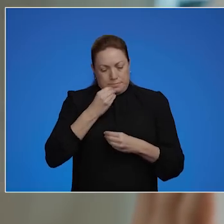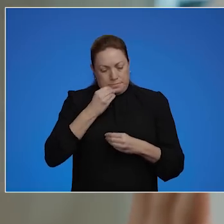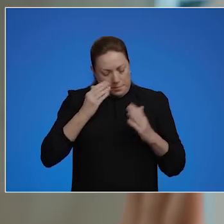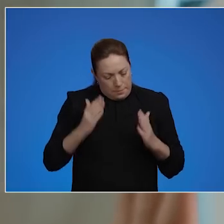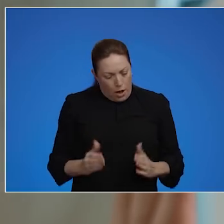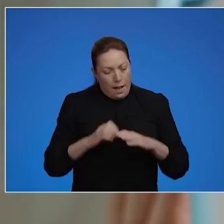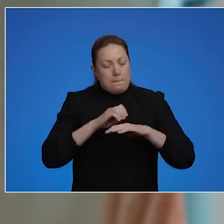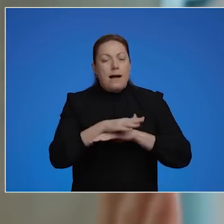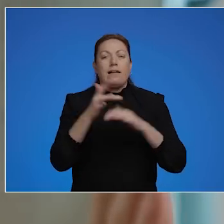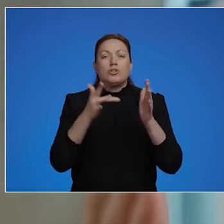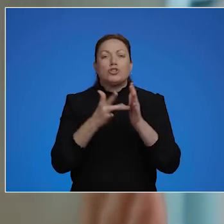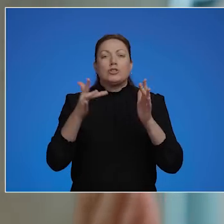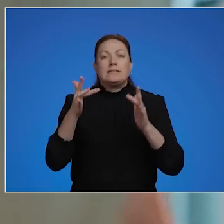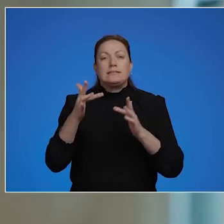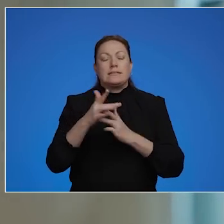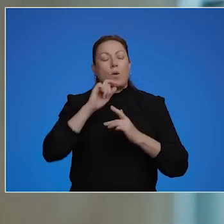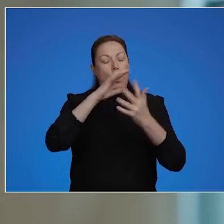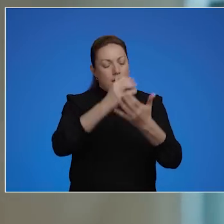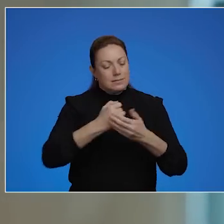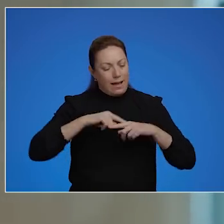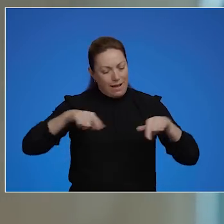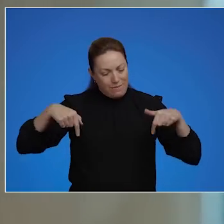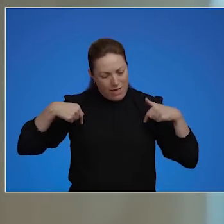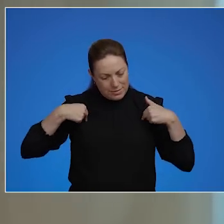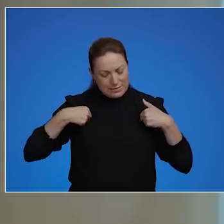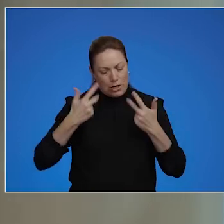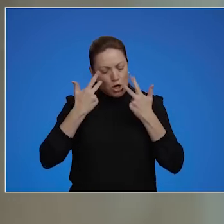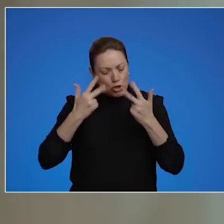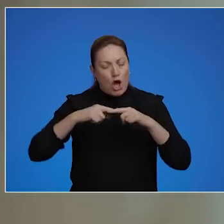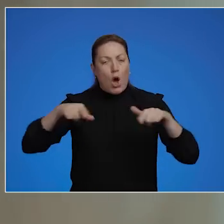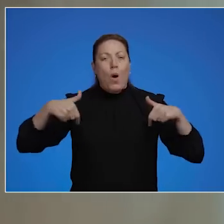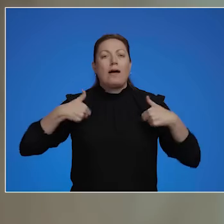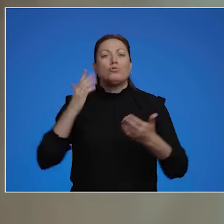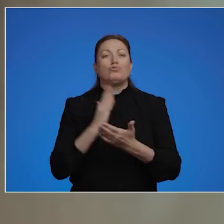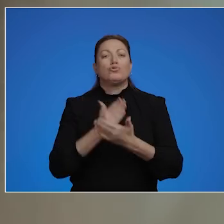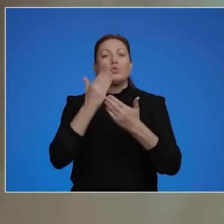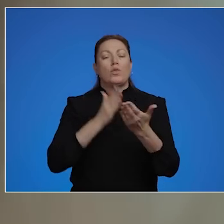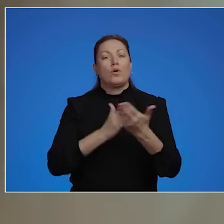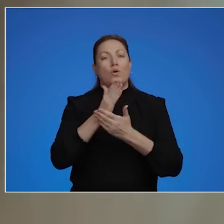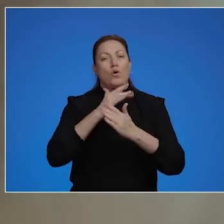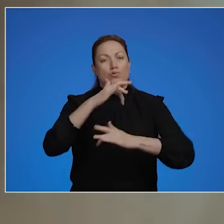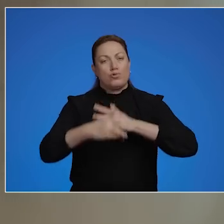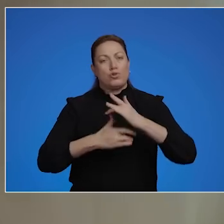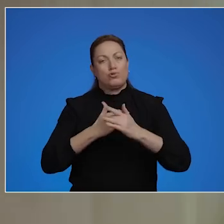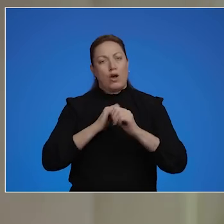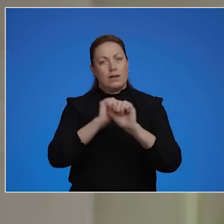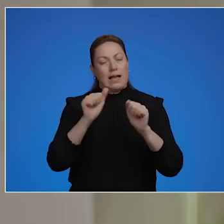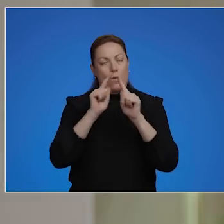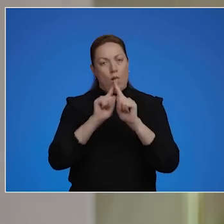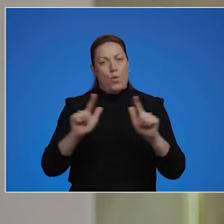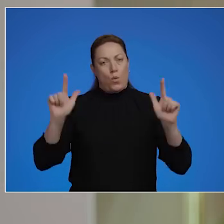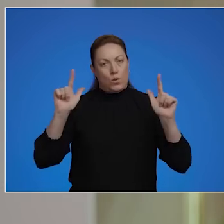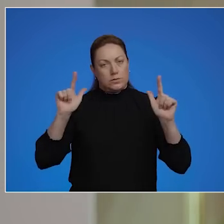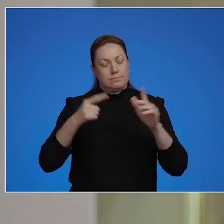us in the light of your truth through Christ our Lord. Amen. The Lord be with you. And with your spirit.